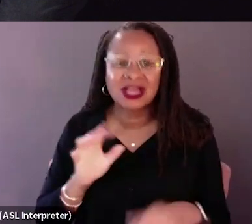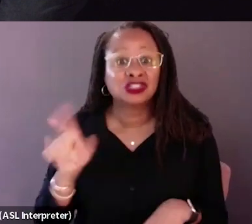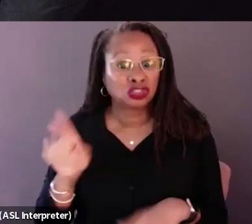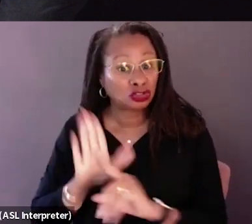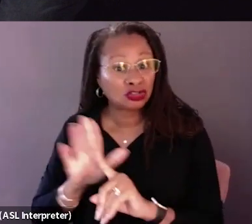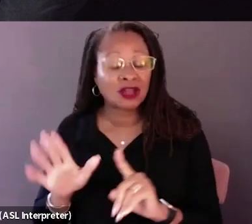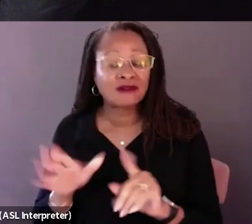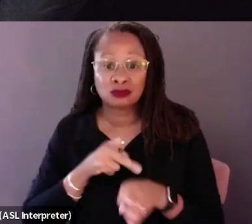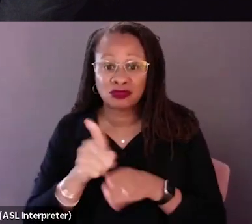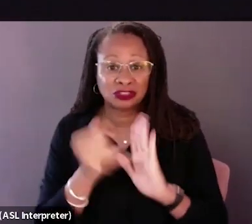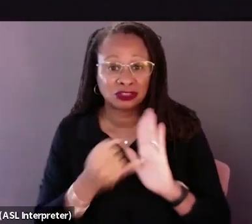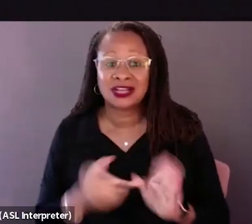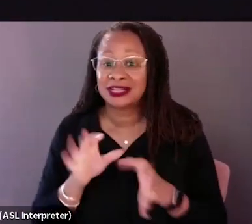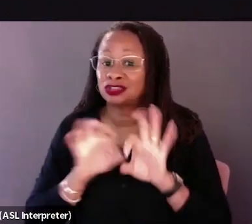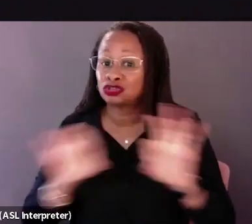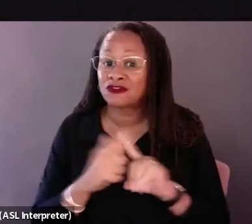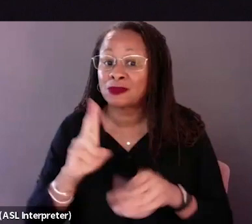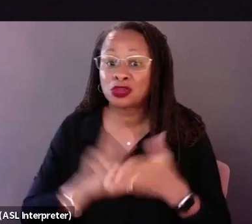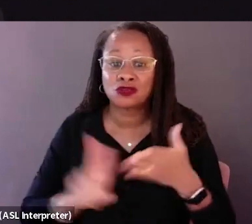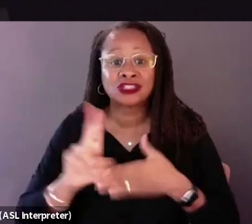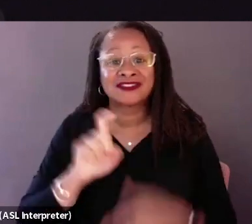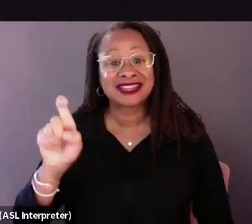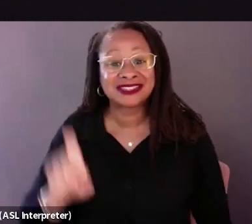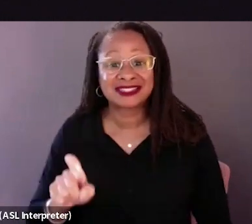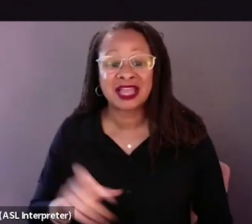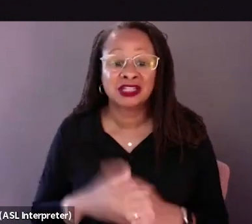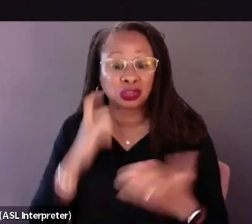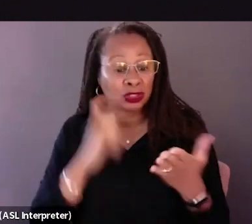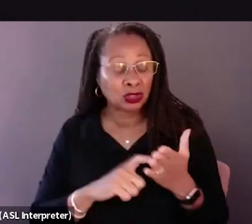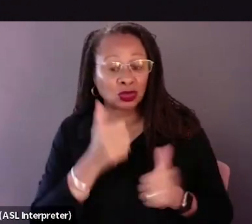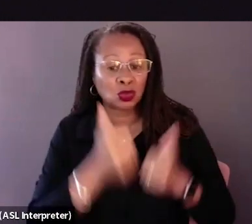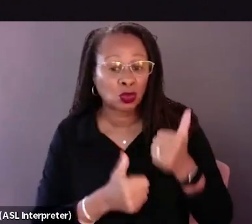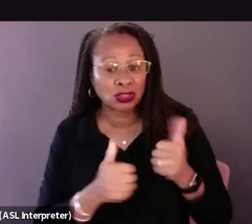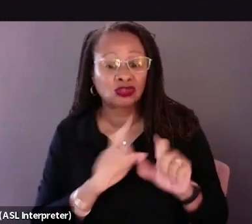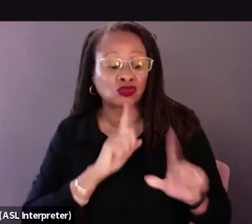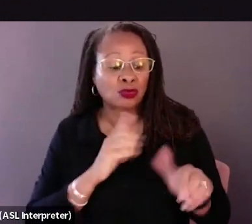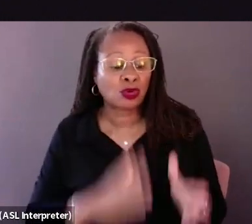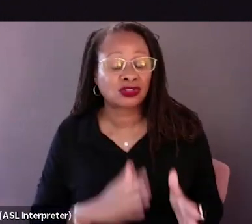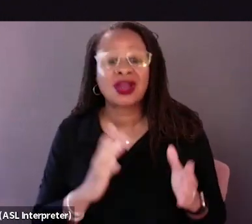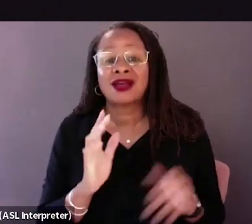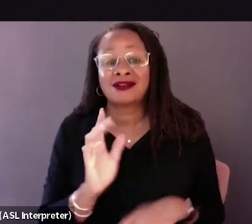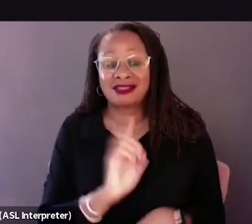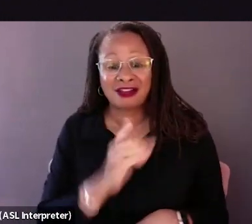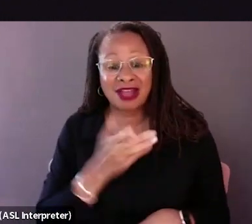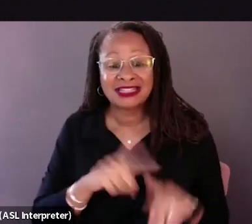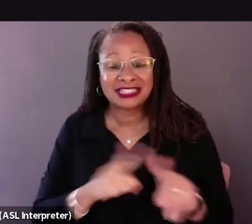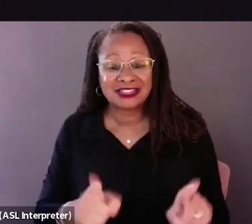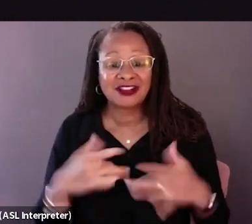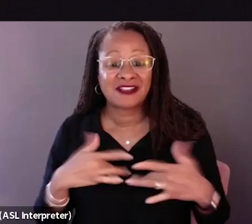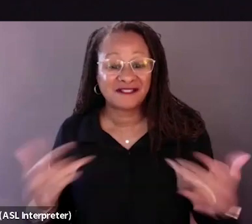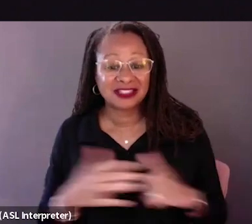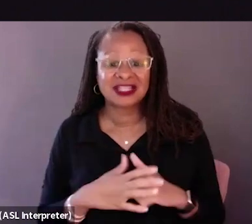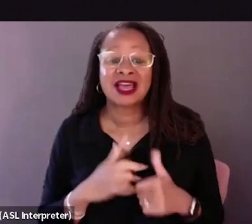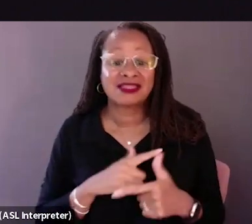a degree from University of Texas, and she would note which reporters were at different events. And so then just